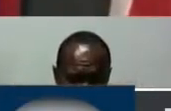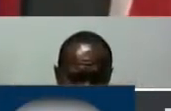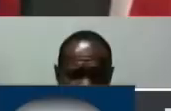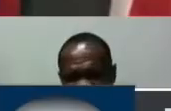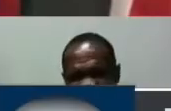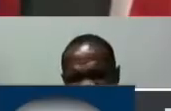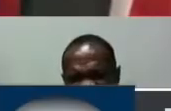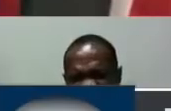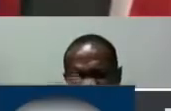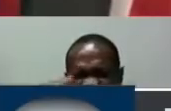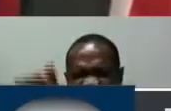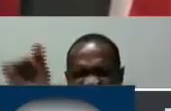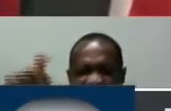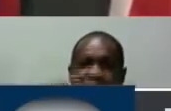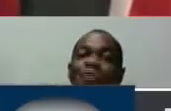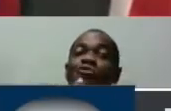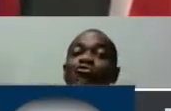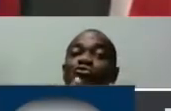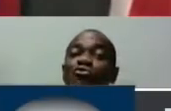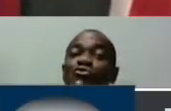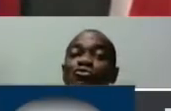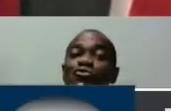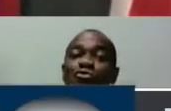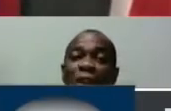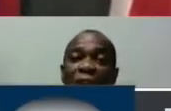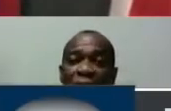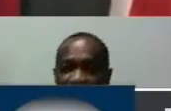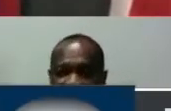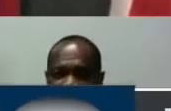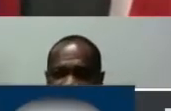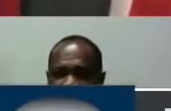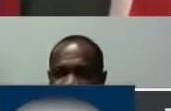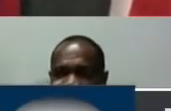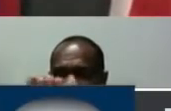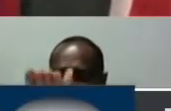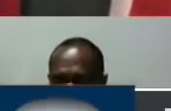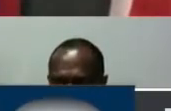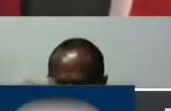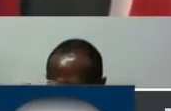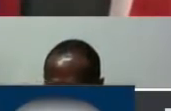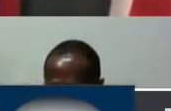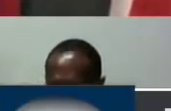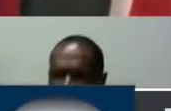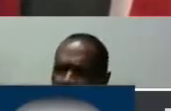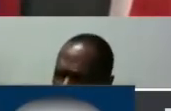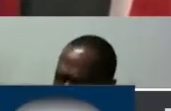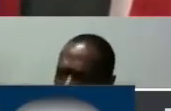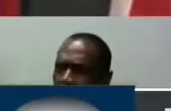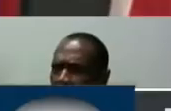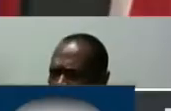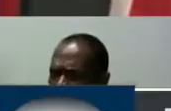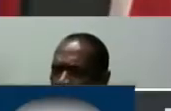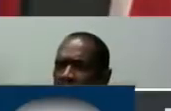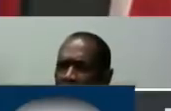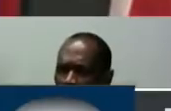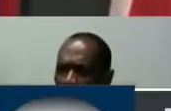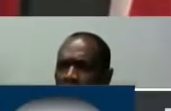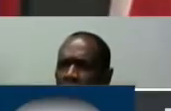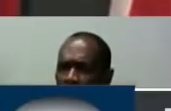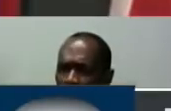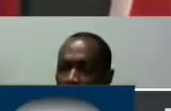availability, and we were well below that line, and we took in action. We also did something else too.